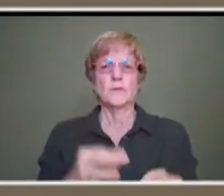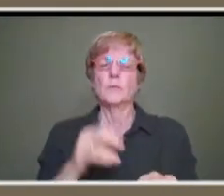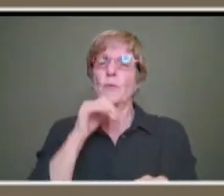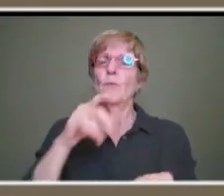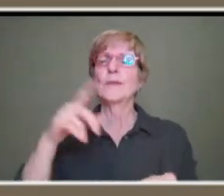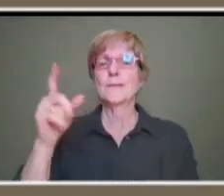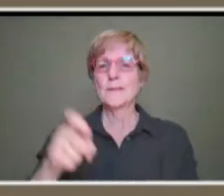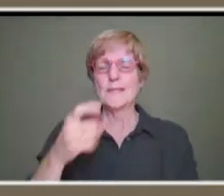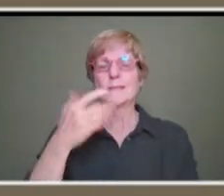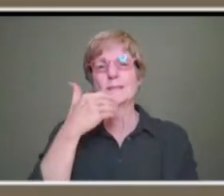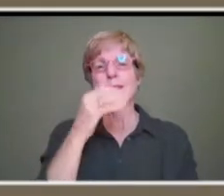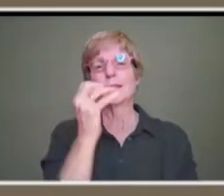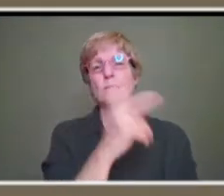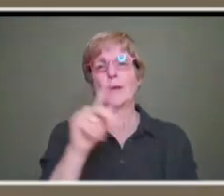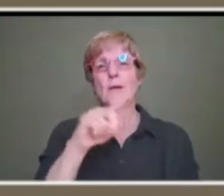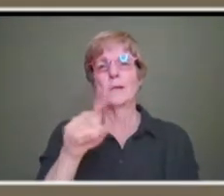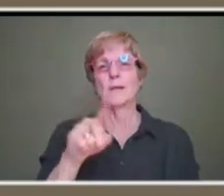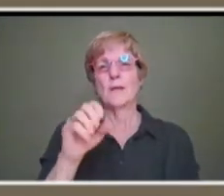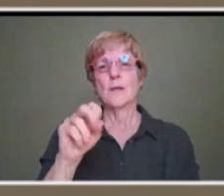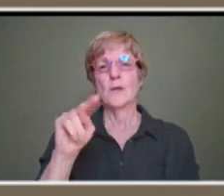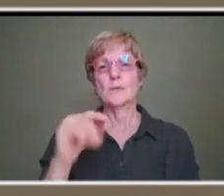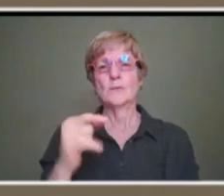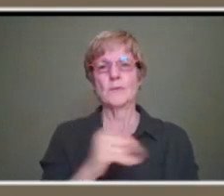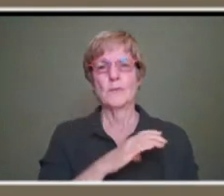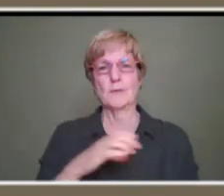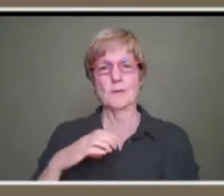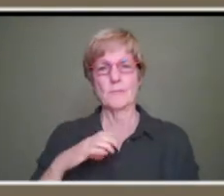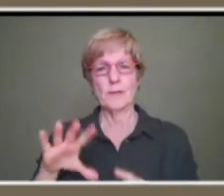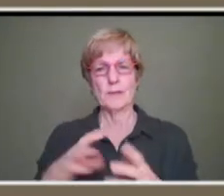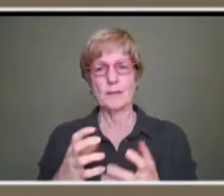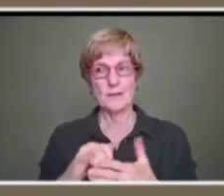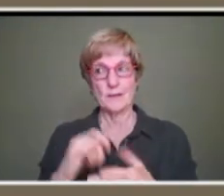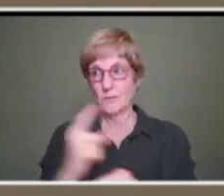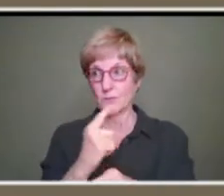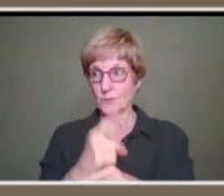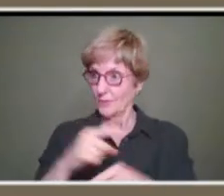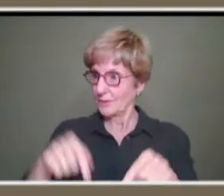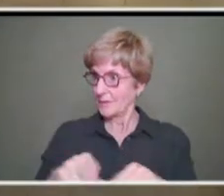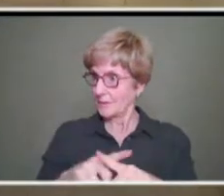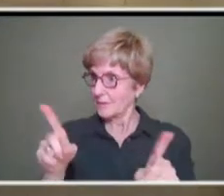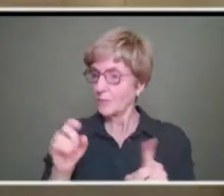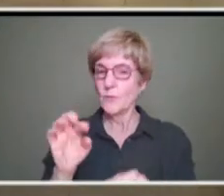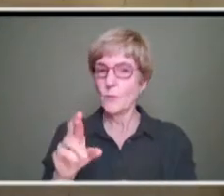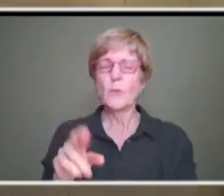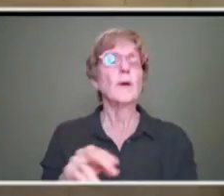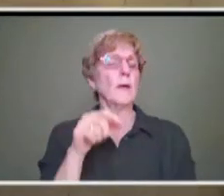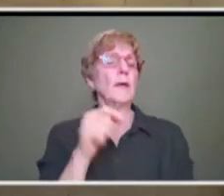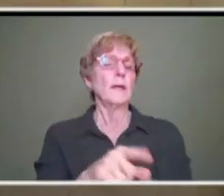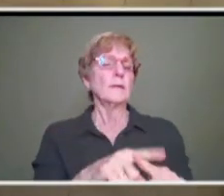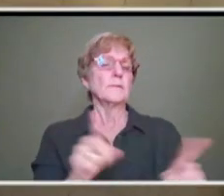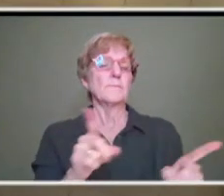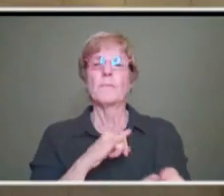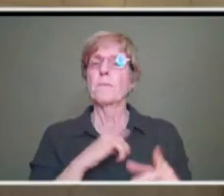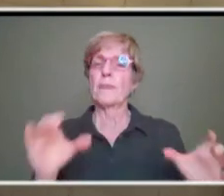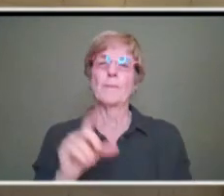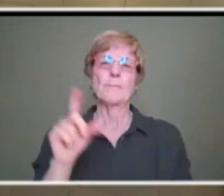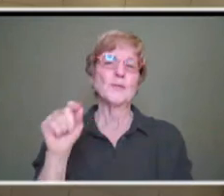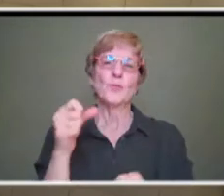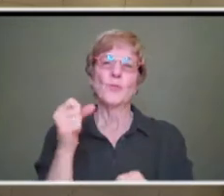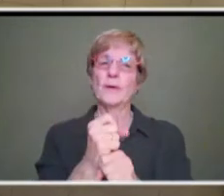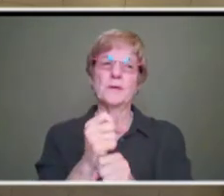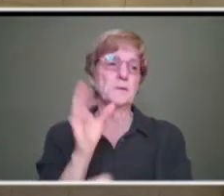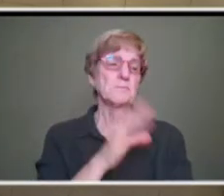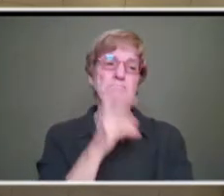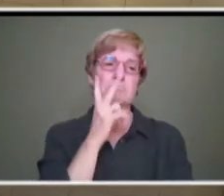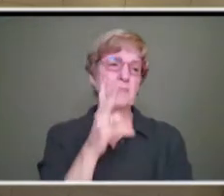to send it back to the zoning committee that's the usual process is Is this different or this is different I've been doing it 20 years and I've never seen it